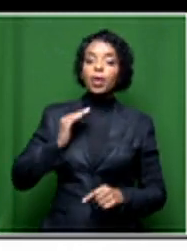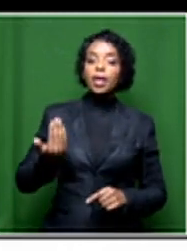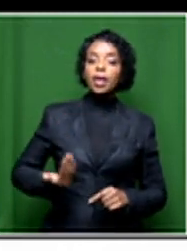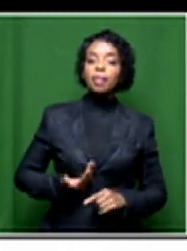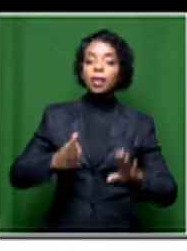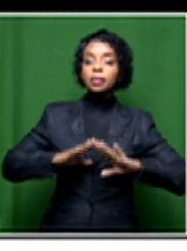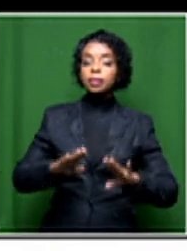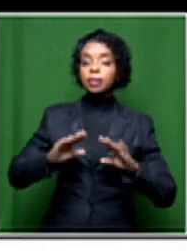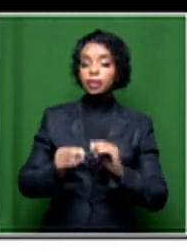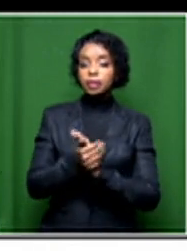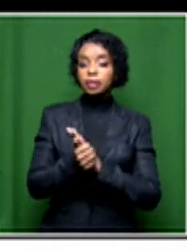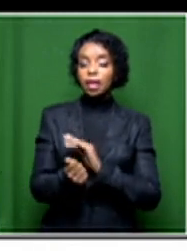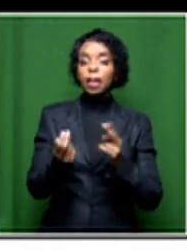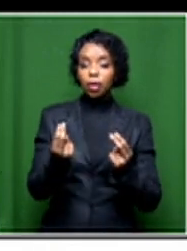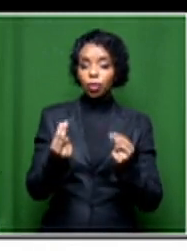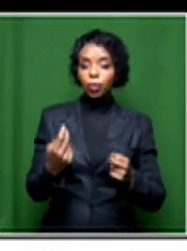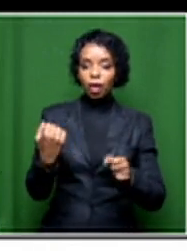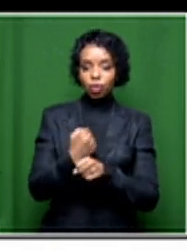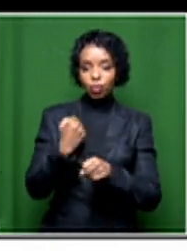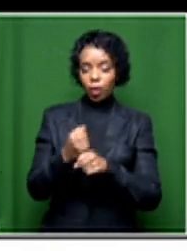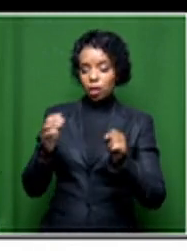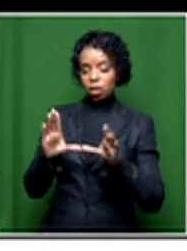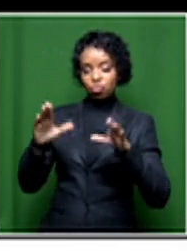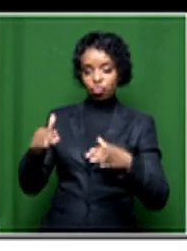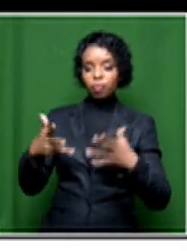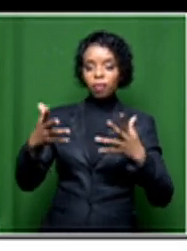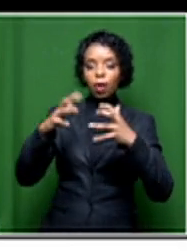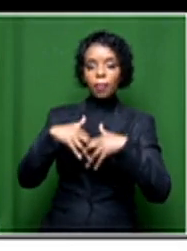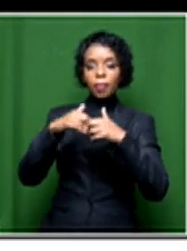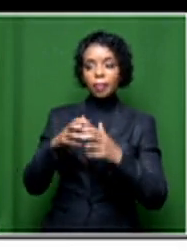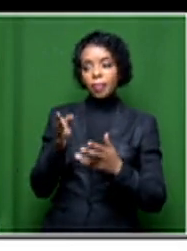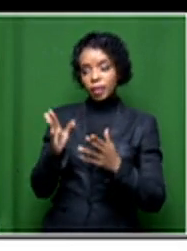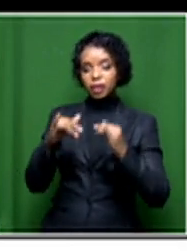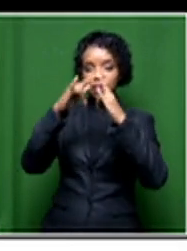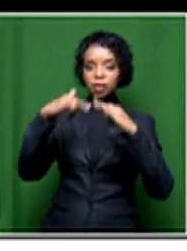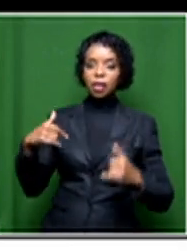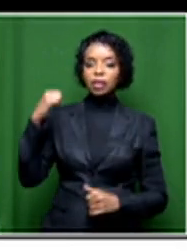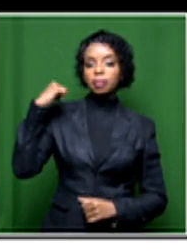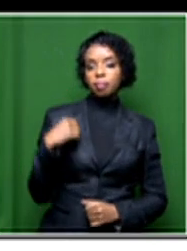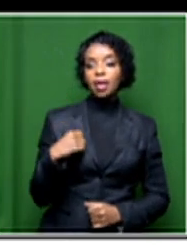skills and are working together in a group to make these shelter bags. And the response of these women are